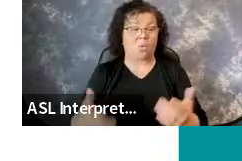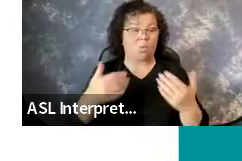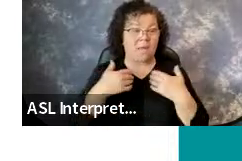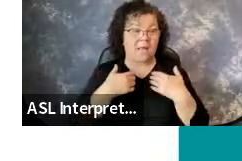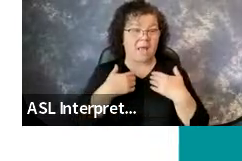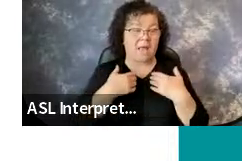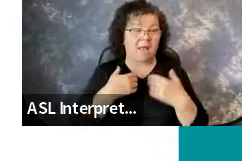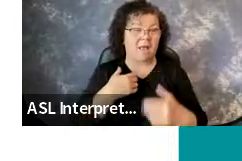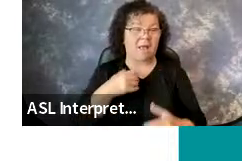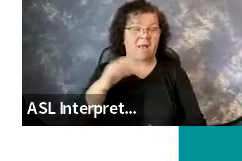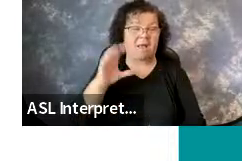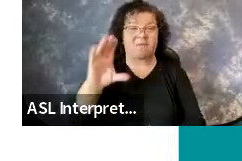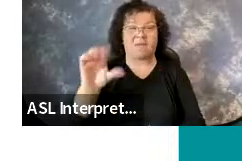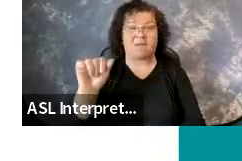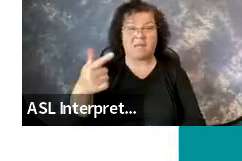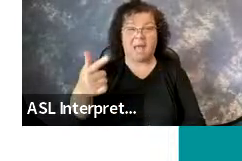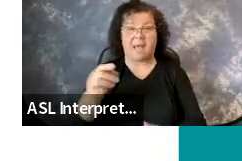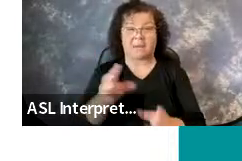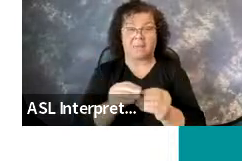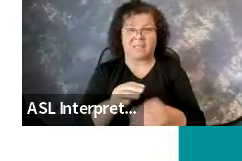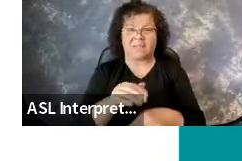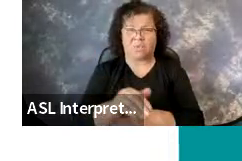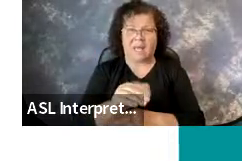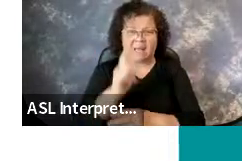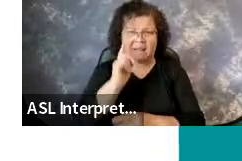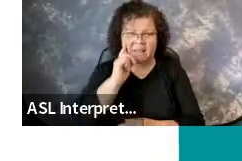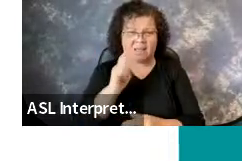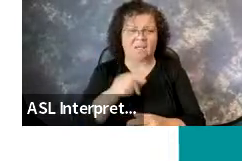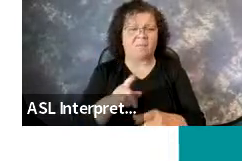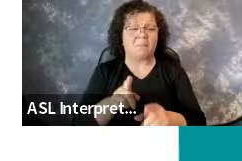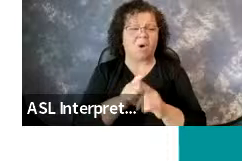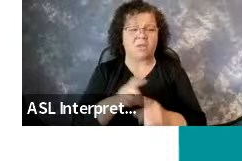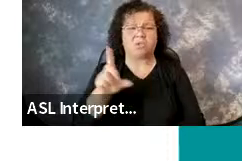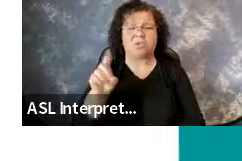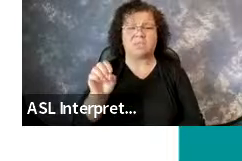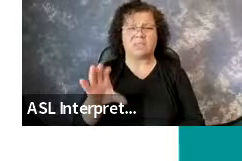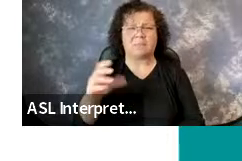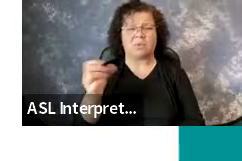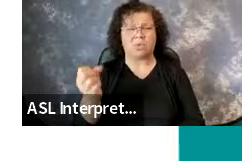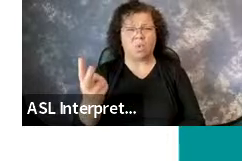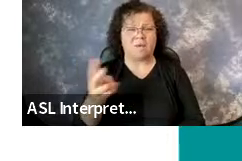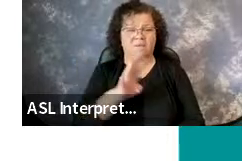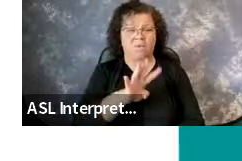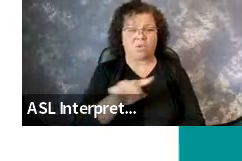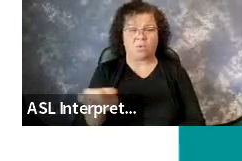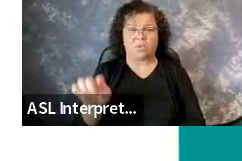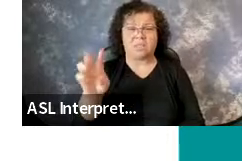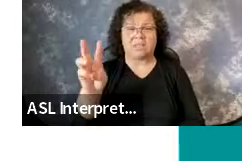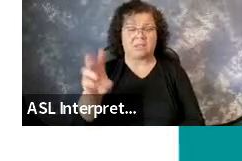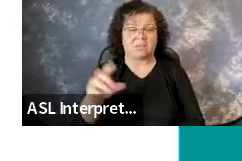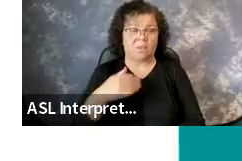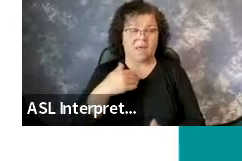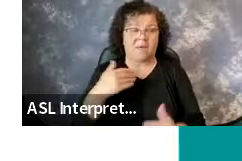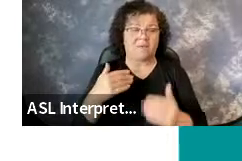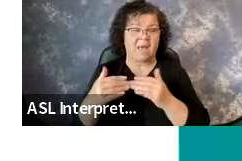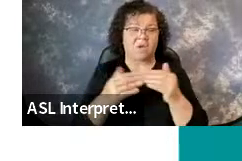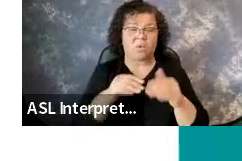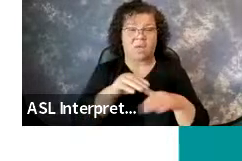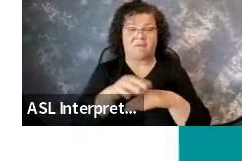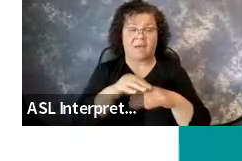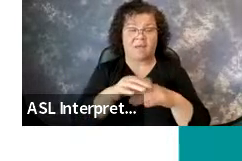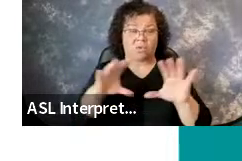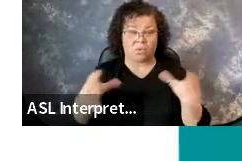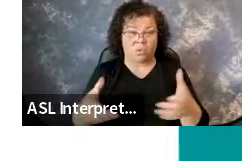believe, also meeting tonight, but we'll be meeting December 12th from 4 to 6 p.m. We have an Equity Advisory Group December 16th